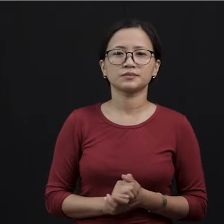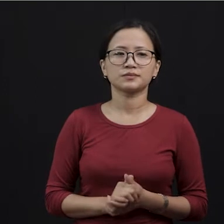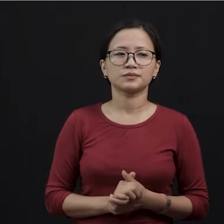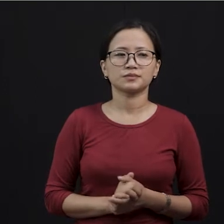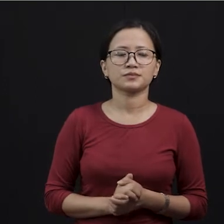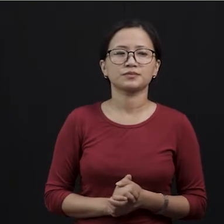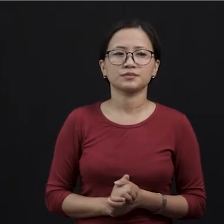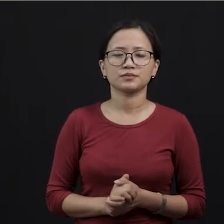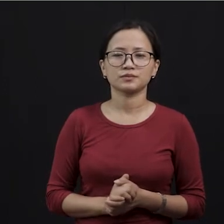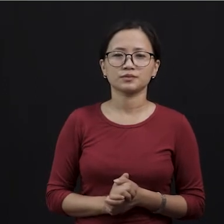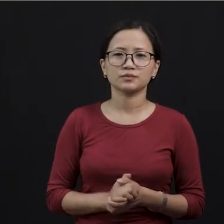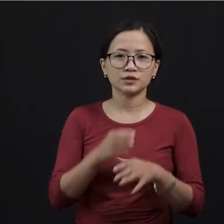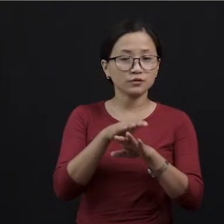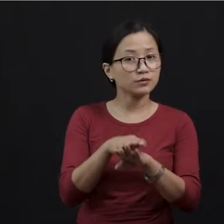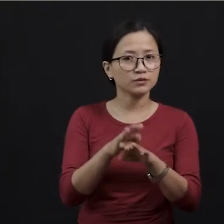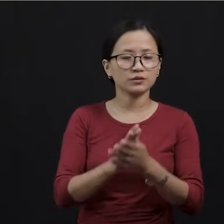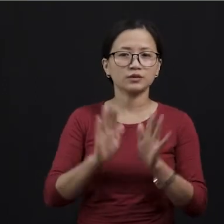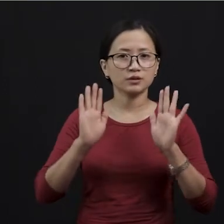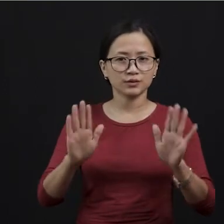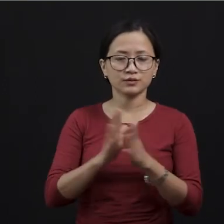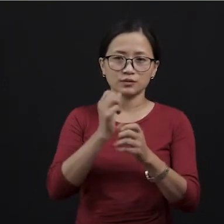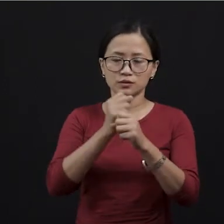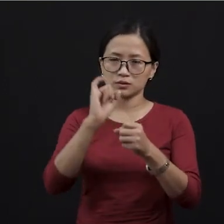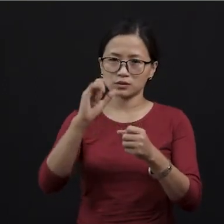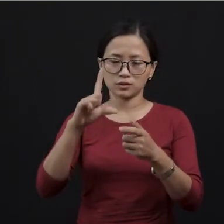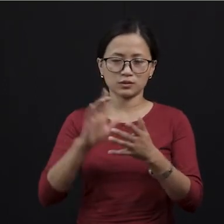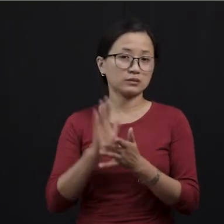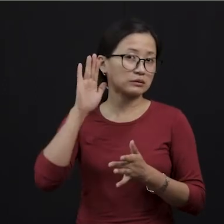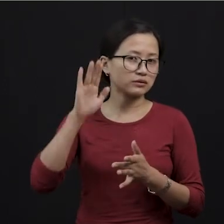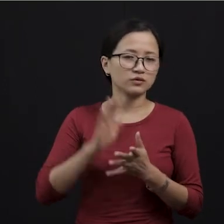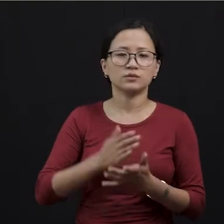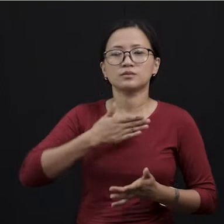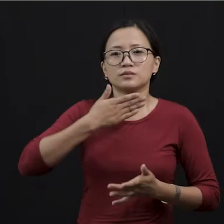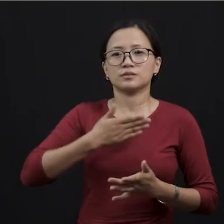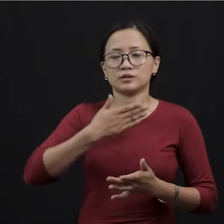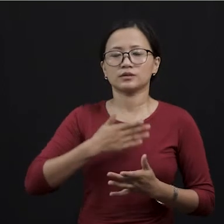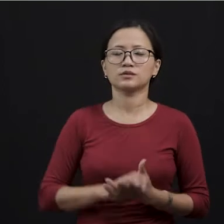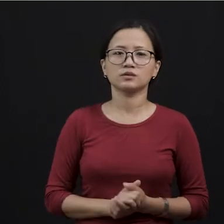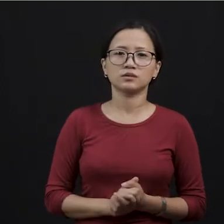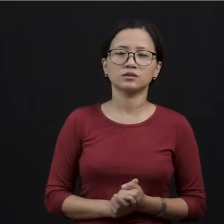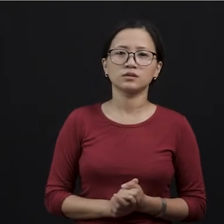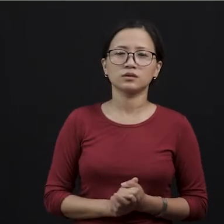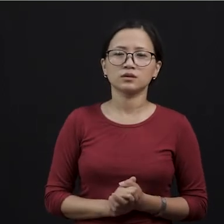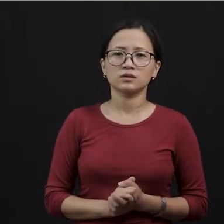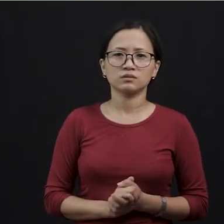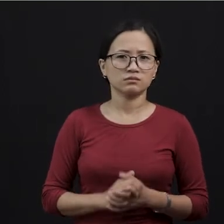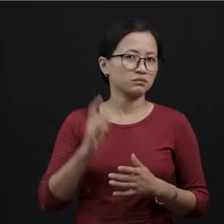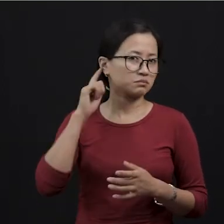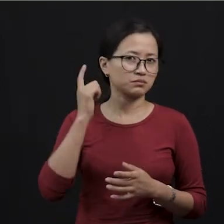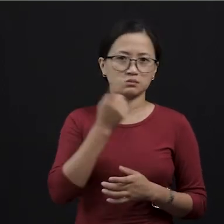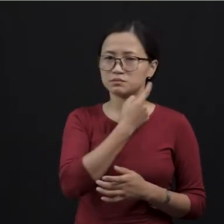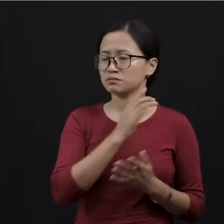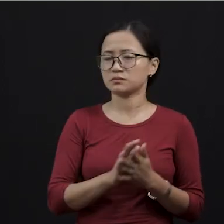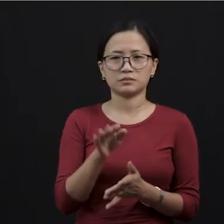gills. Okay, so fishes have gills for breathing. All right, we don't have gills in